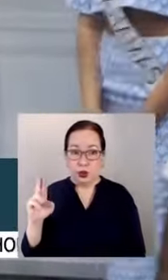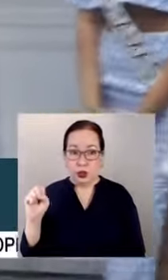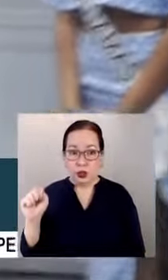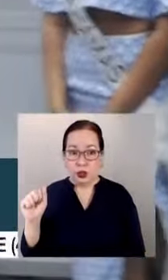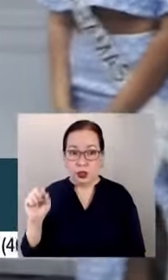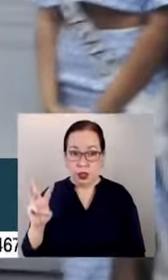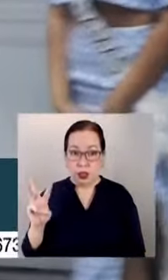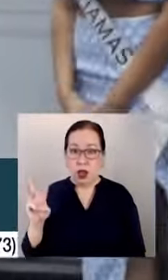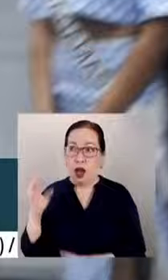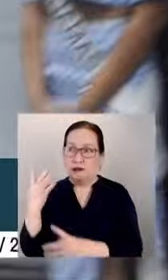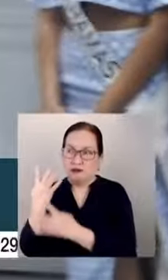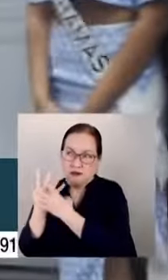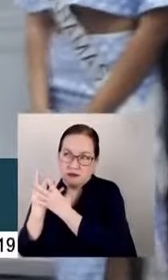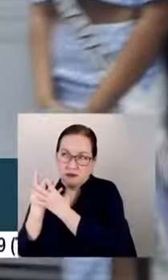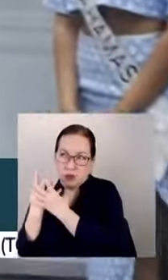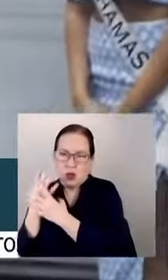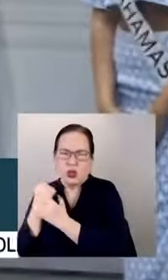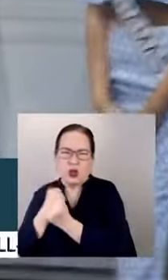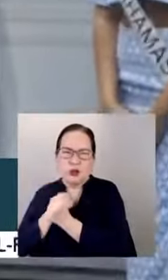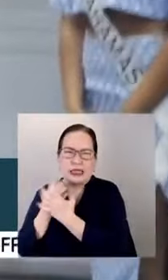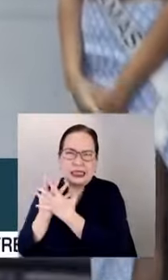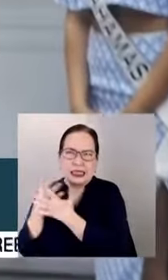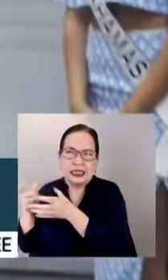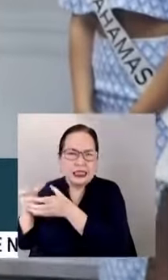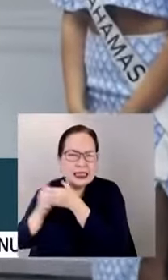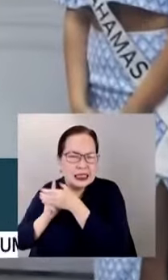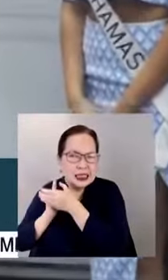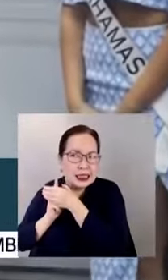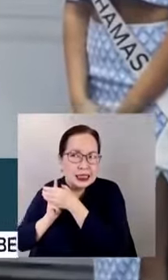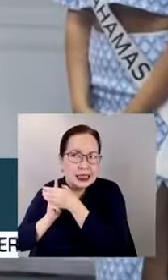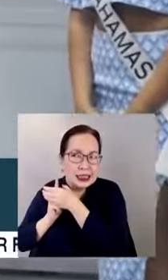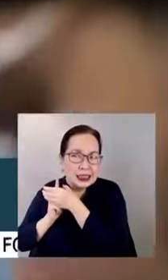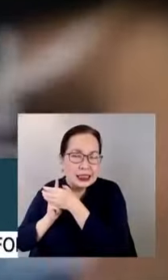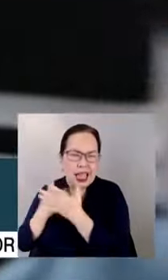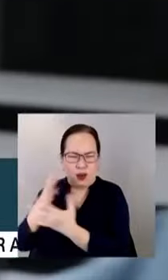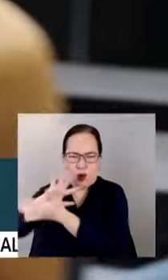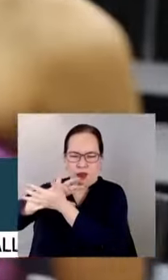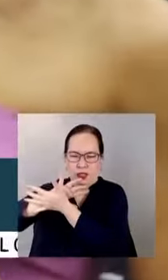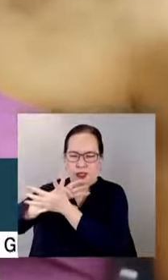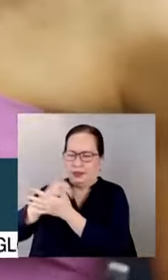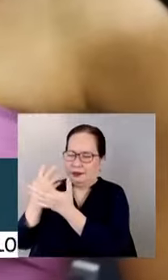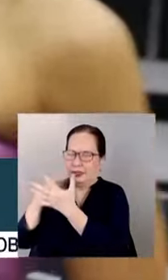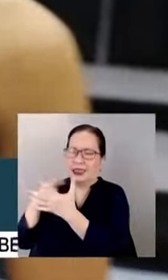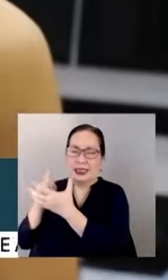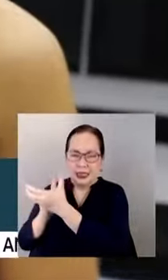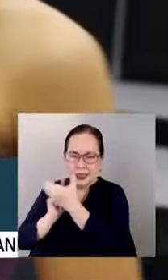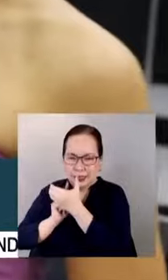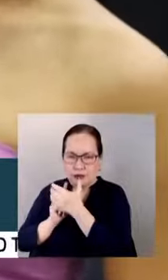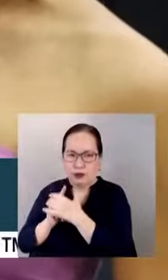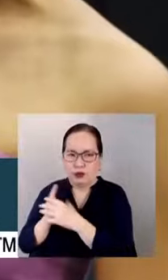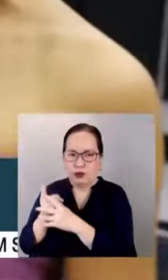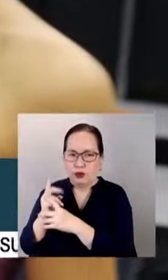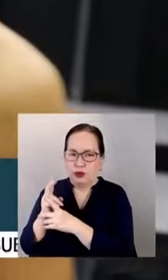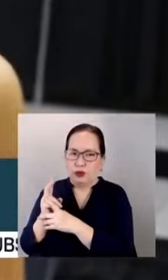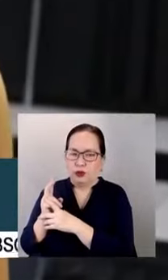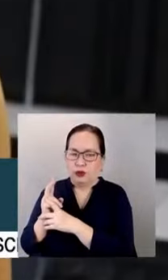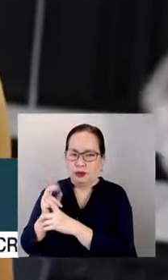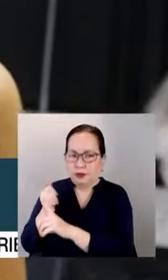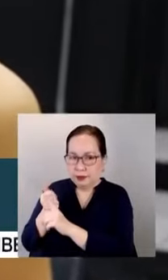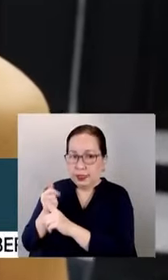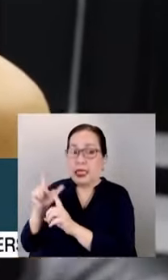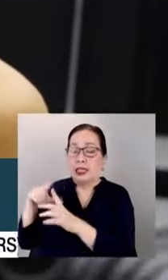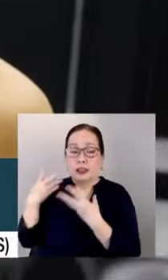quarantined for several days before finally testing negative for COVID-19. This 20-year-old model and life coach is also one